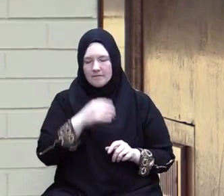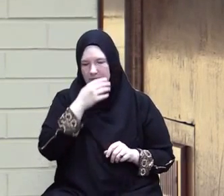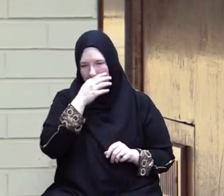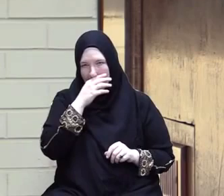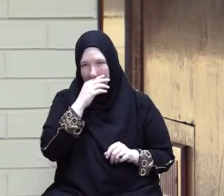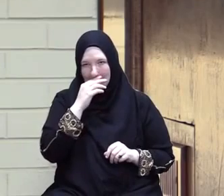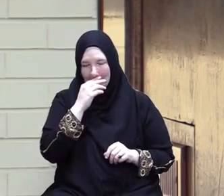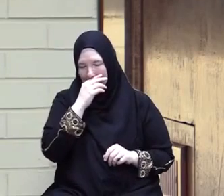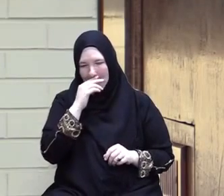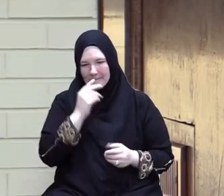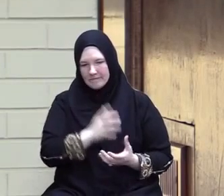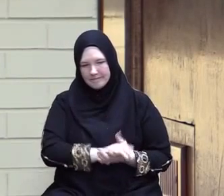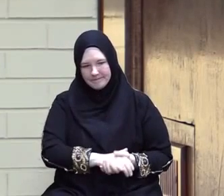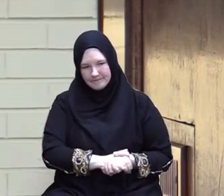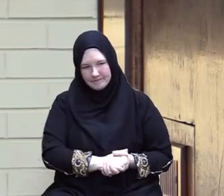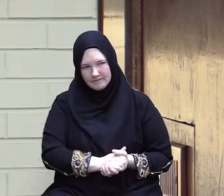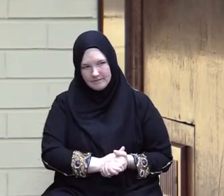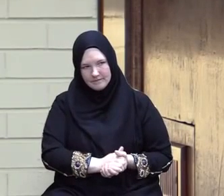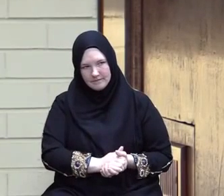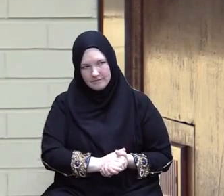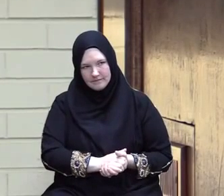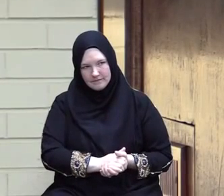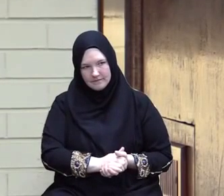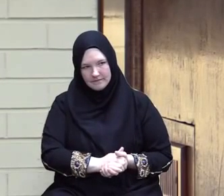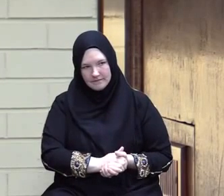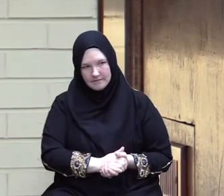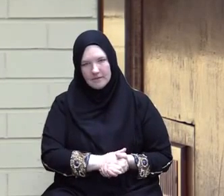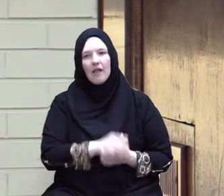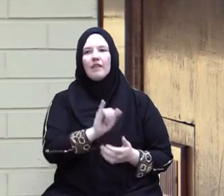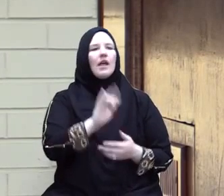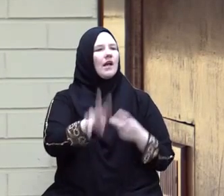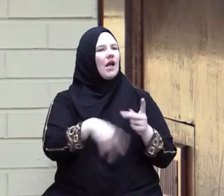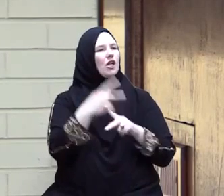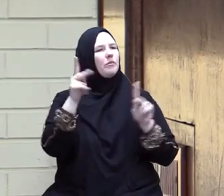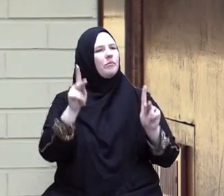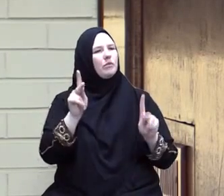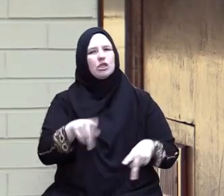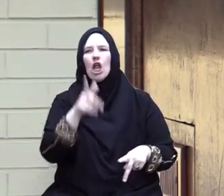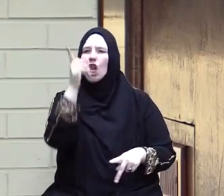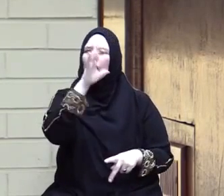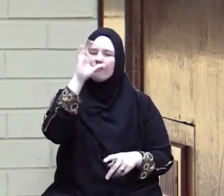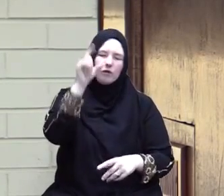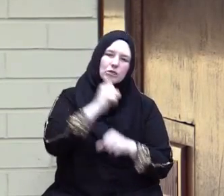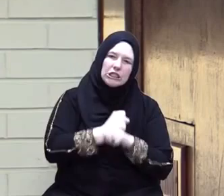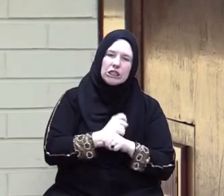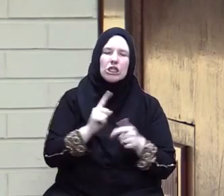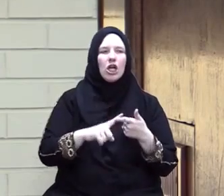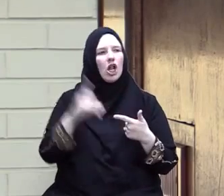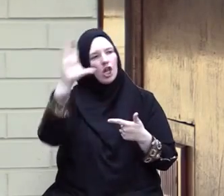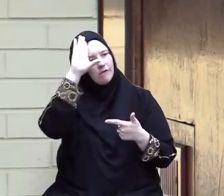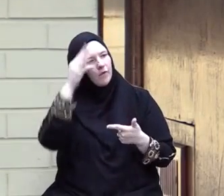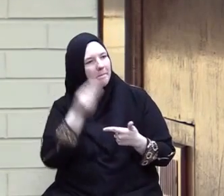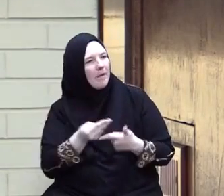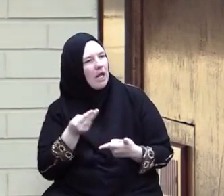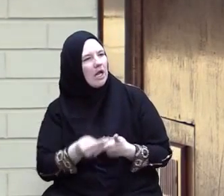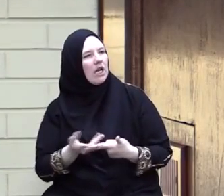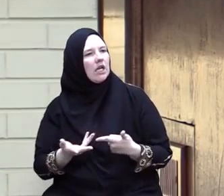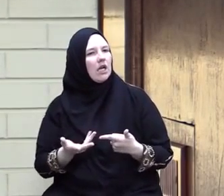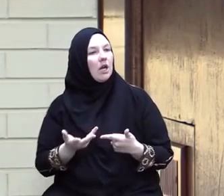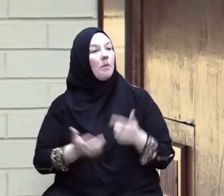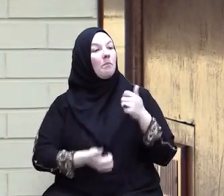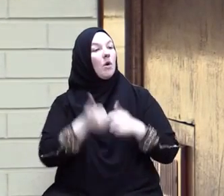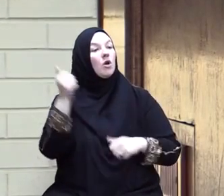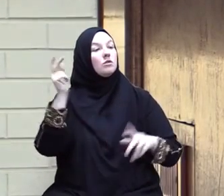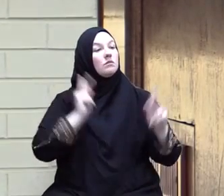benefits, looking for protection, looking for money, looking for any benefit. And most of the people who